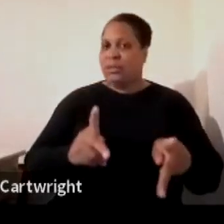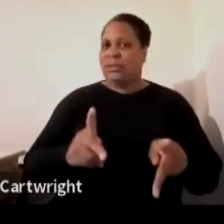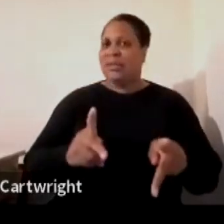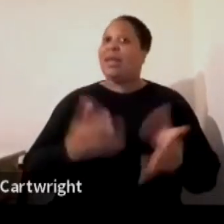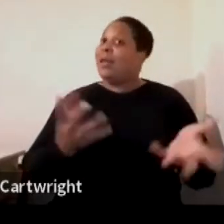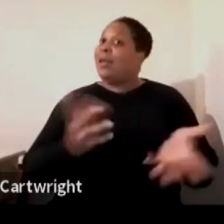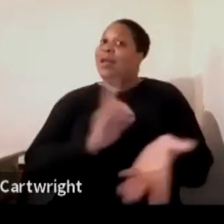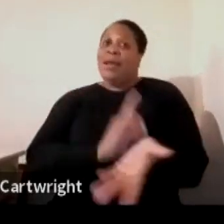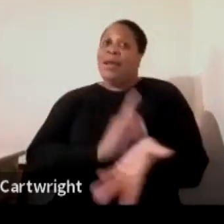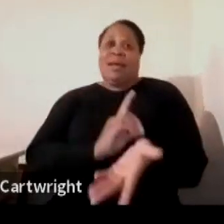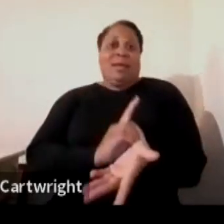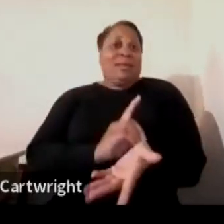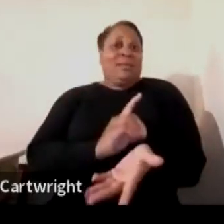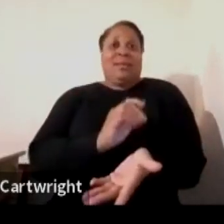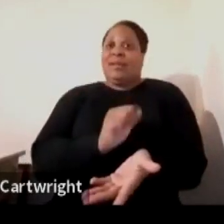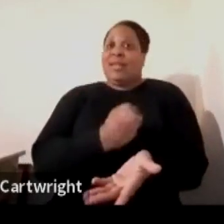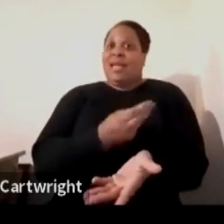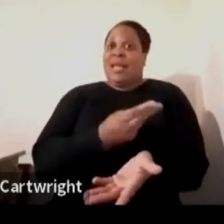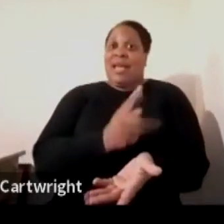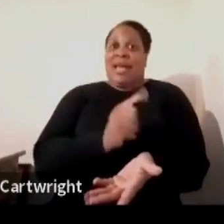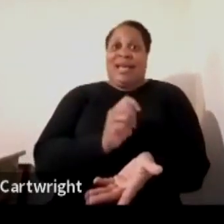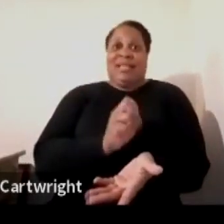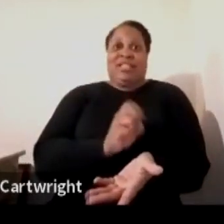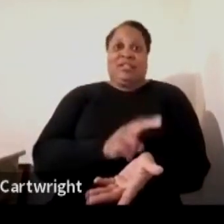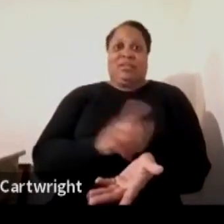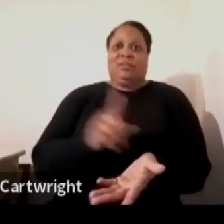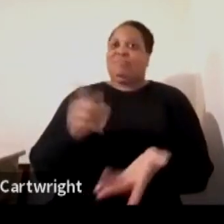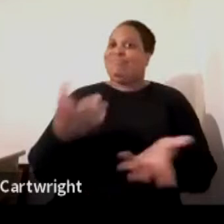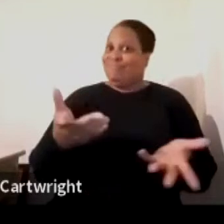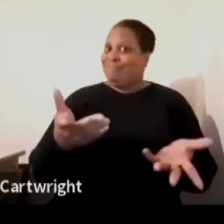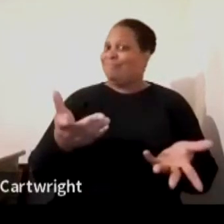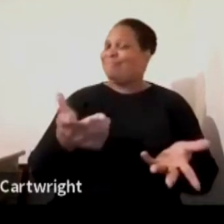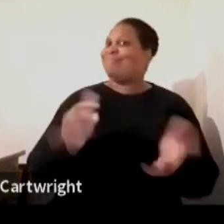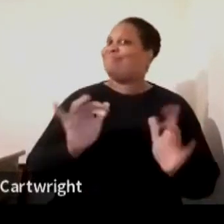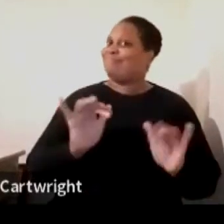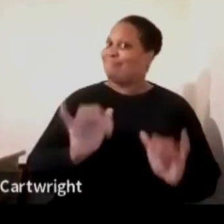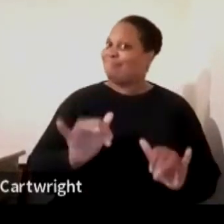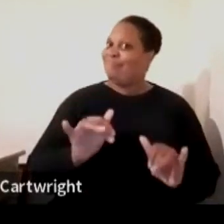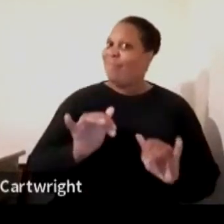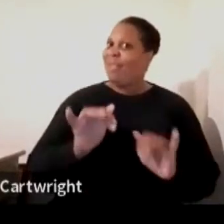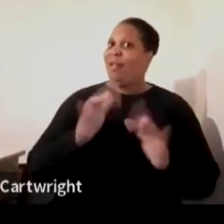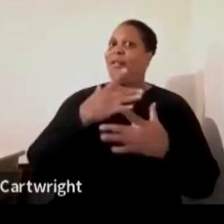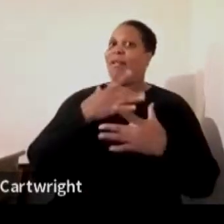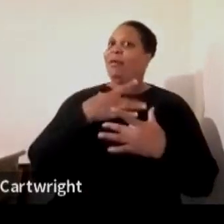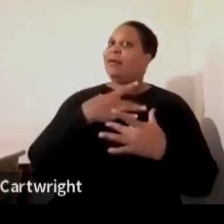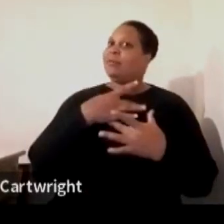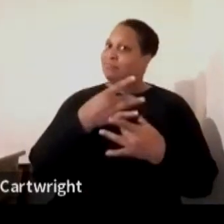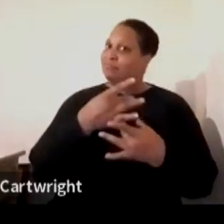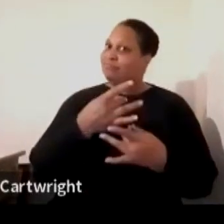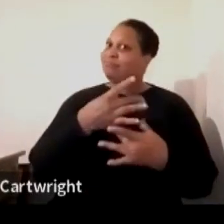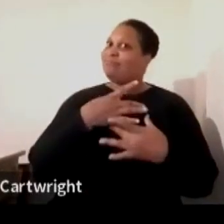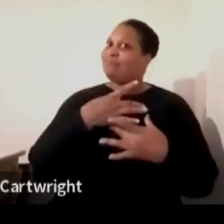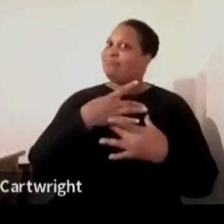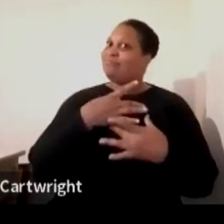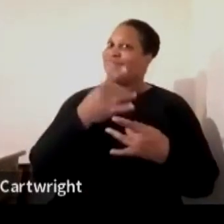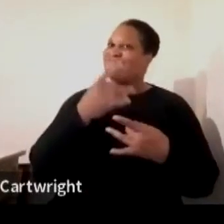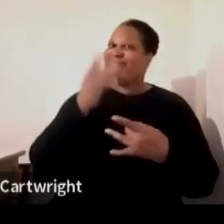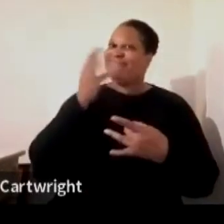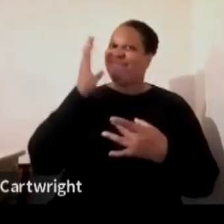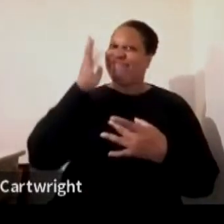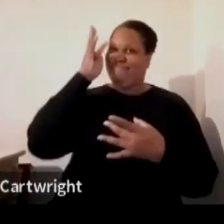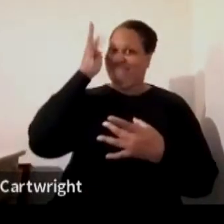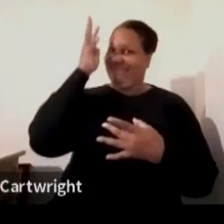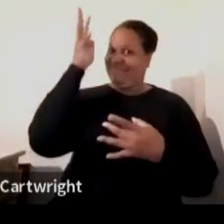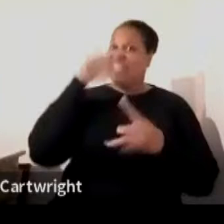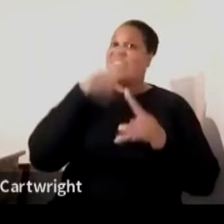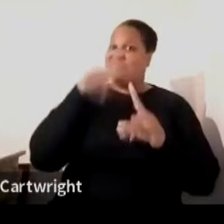invite you to join the conversation. Well, that's an intriguing conspiracy there. But I must also agree with